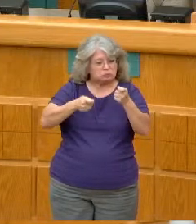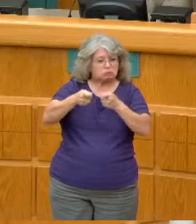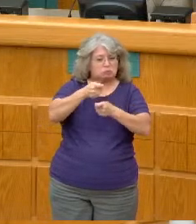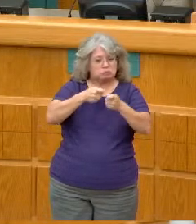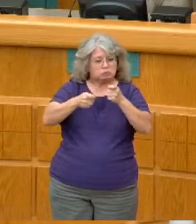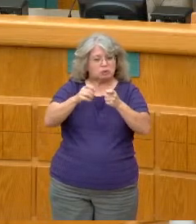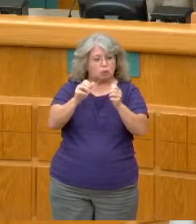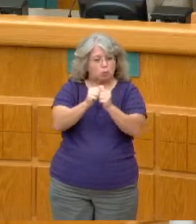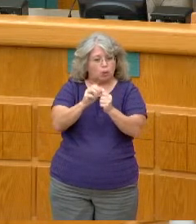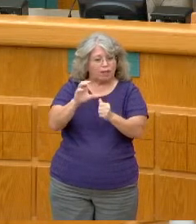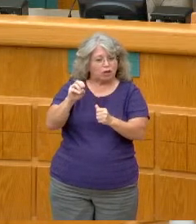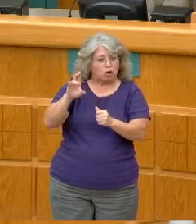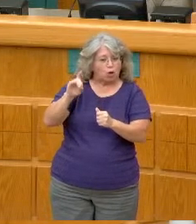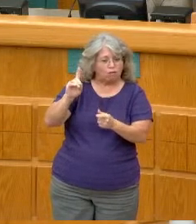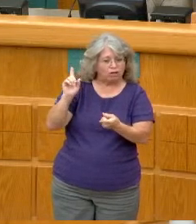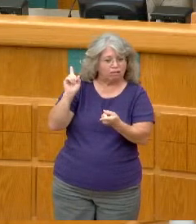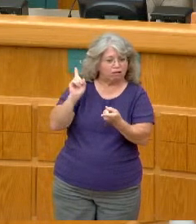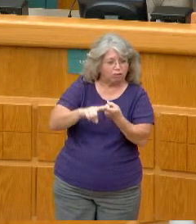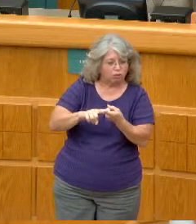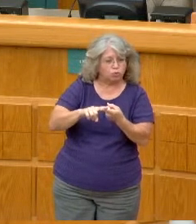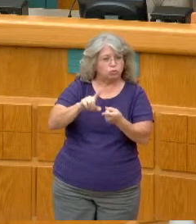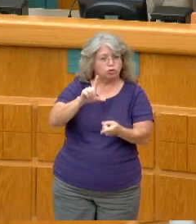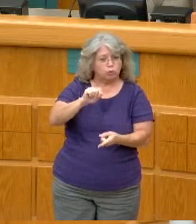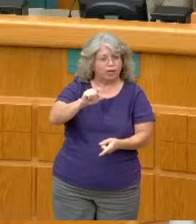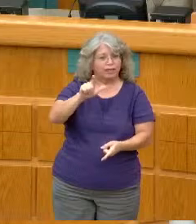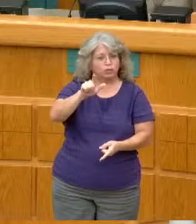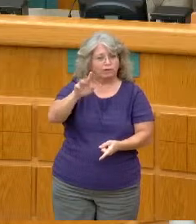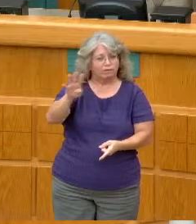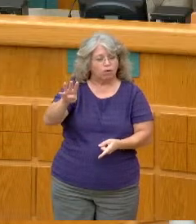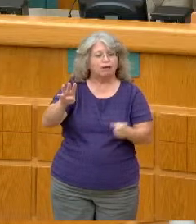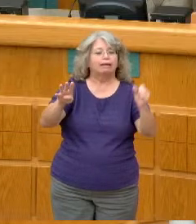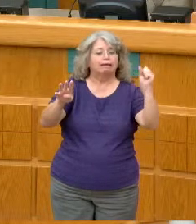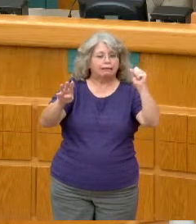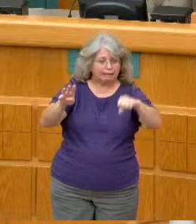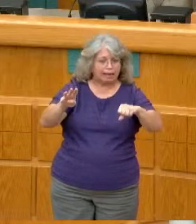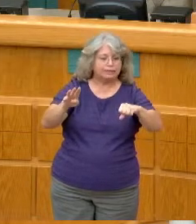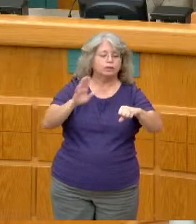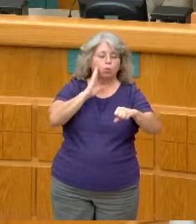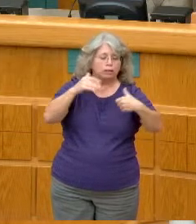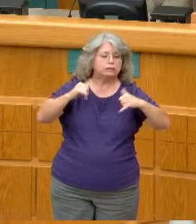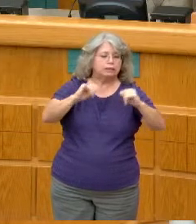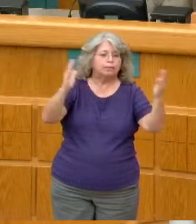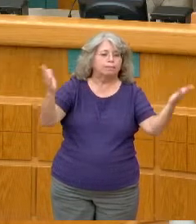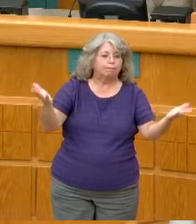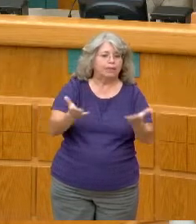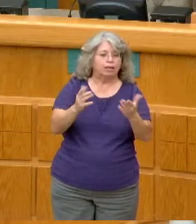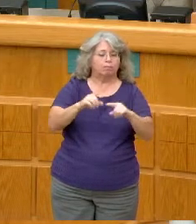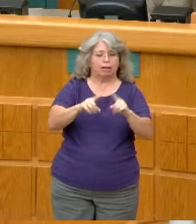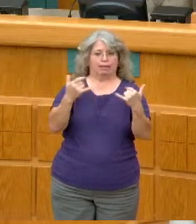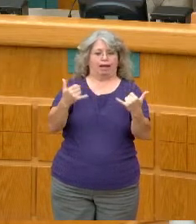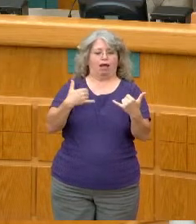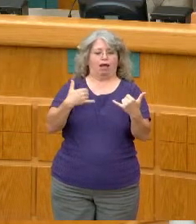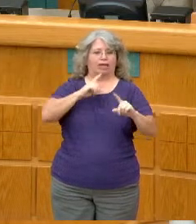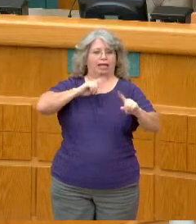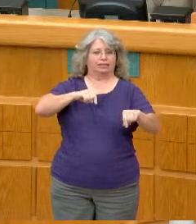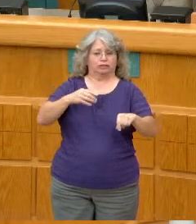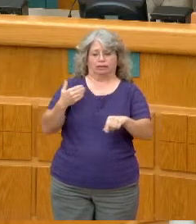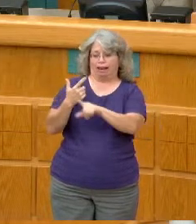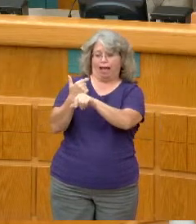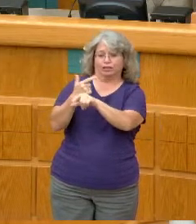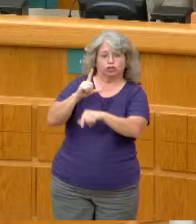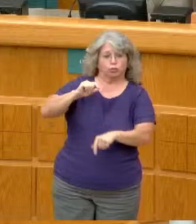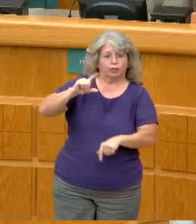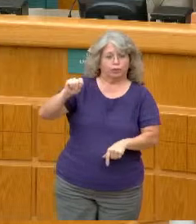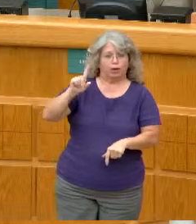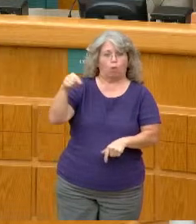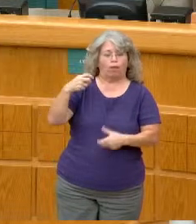2024. I know for some of you, you're going, are we really going to have to deal with COVID through 2024? Yes, we will. We